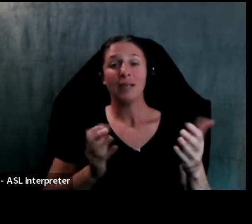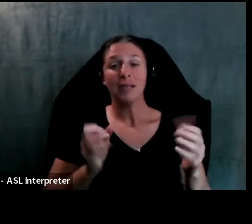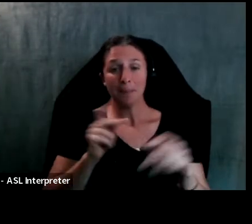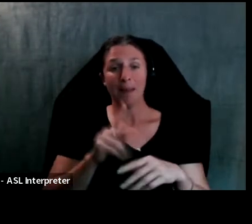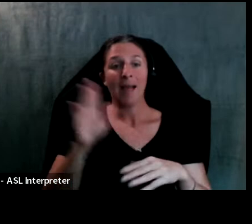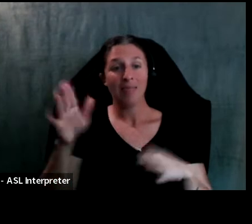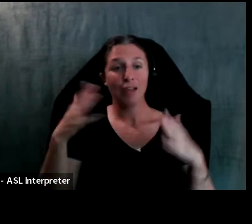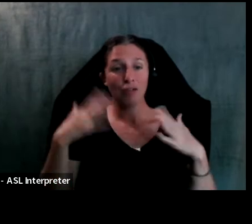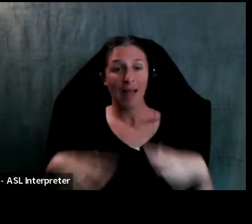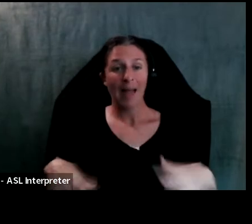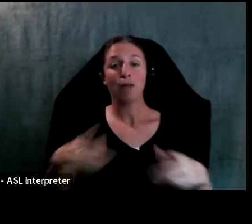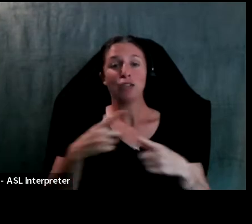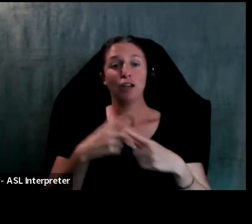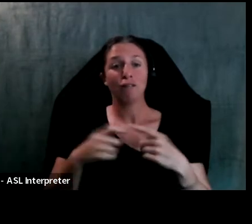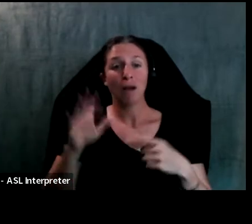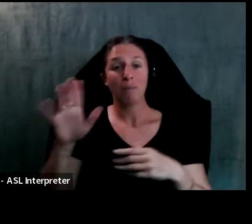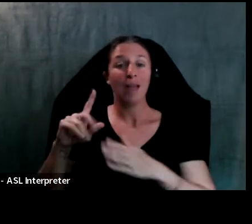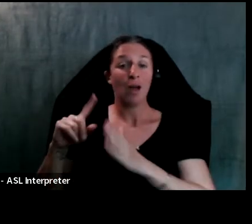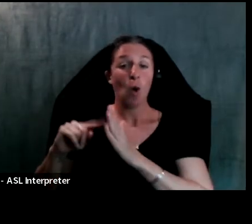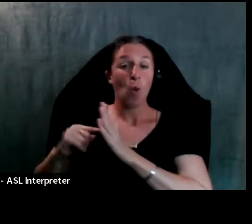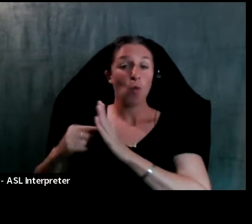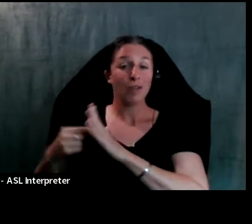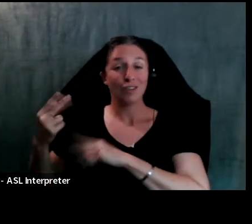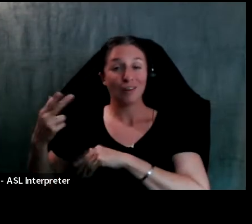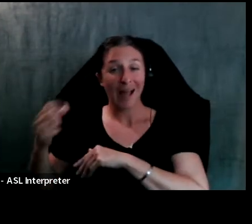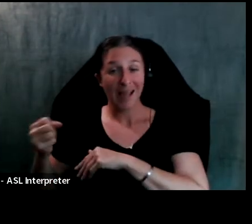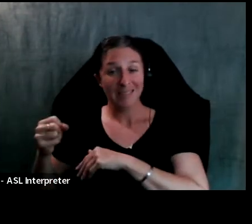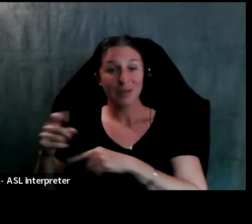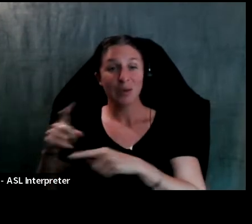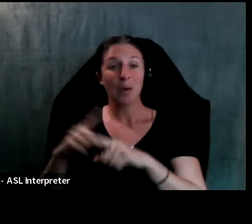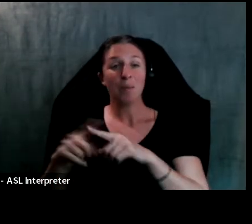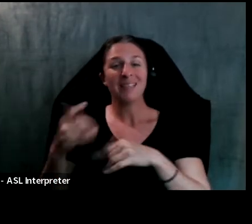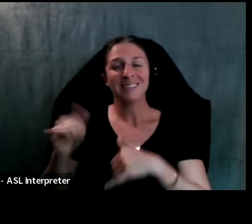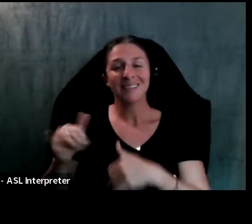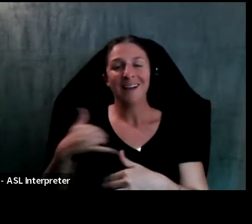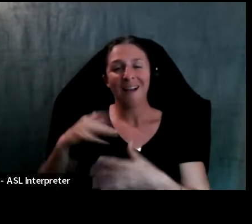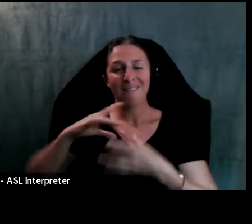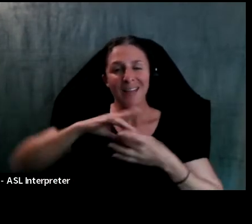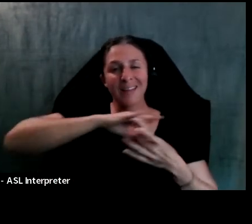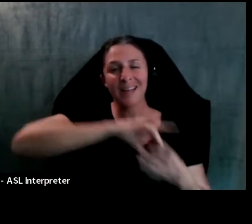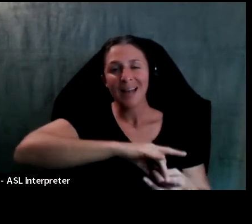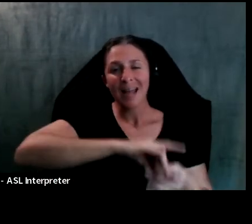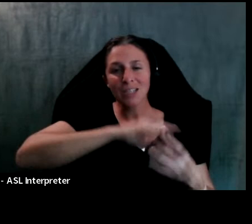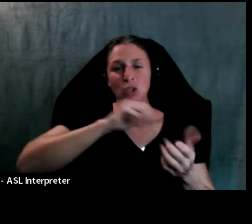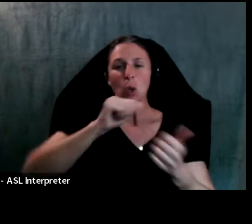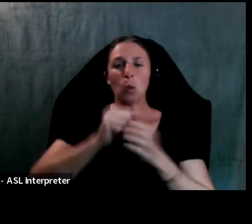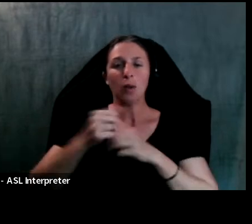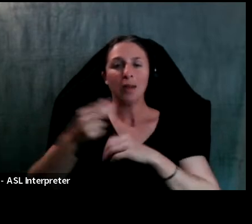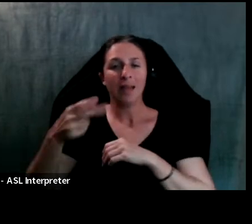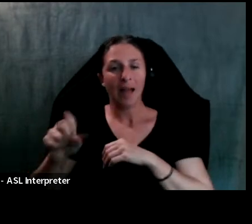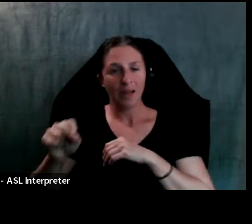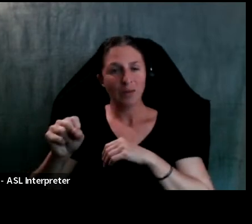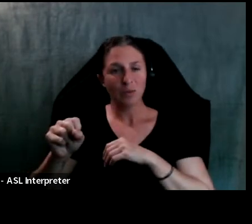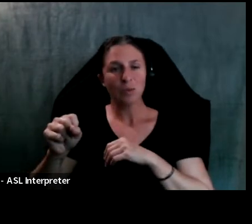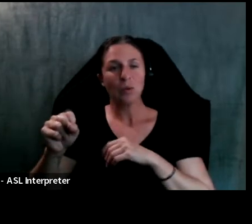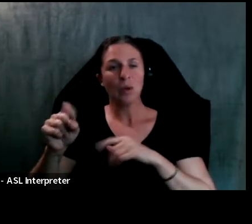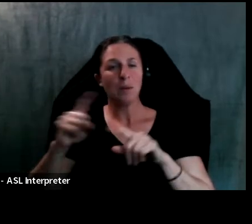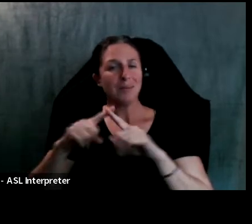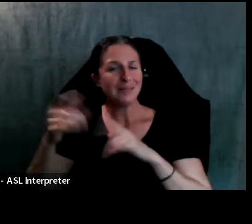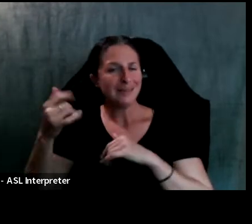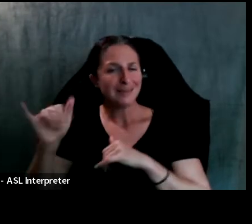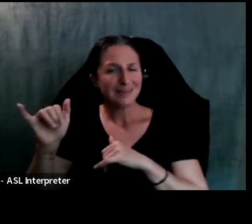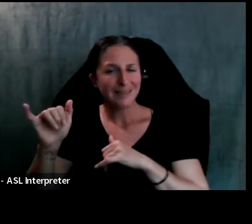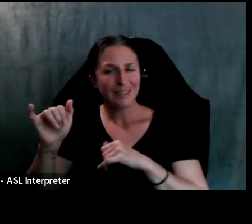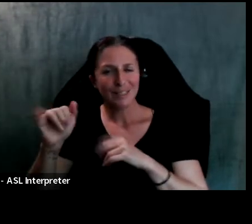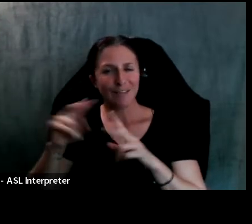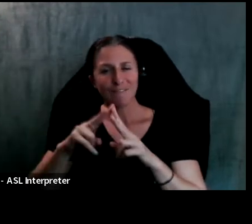gowns from their original high schools, but still having a connection with their original high school, but still being